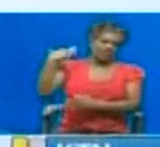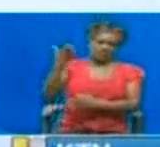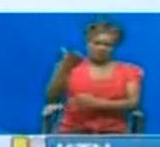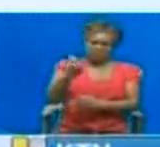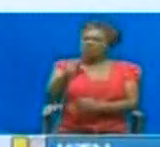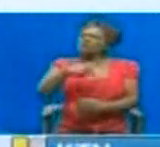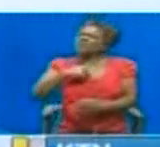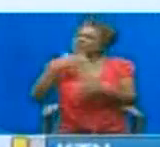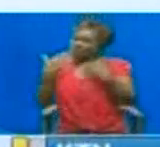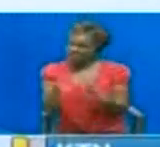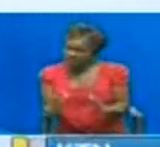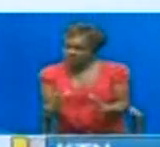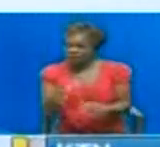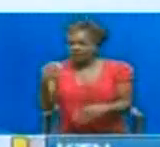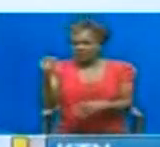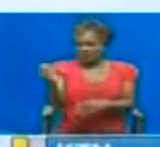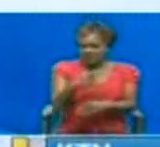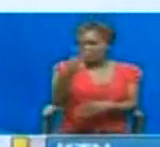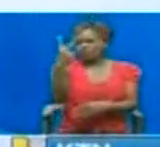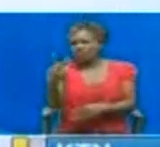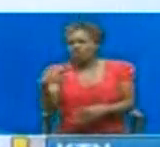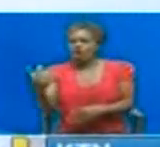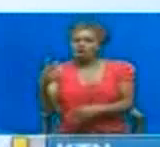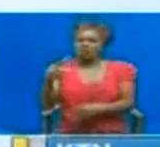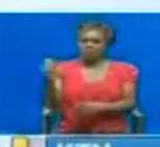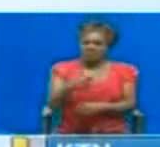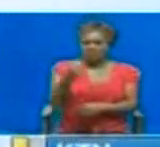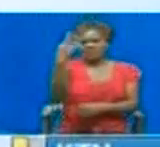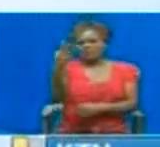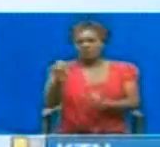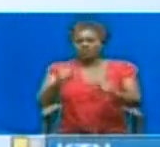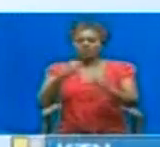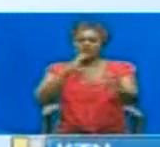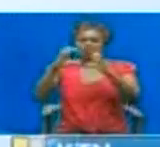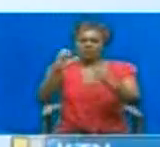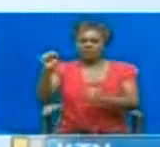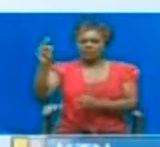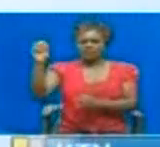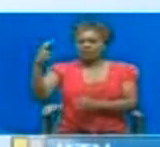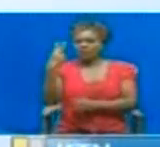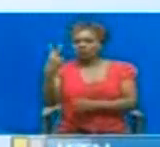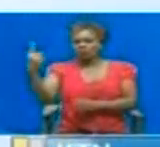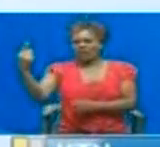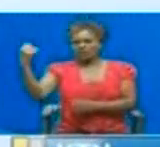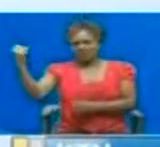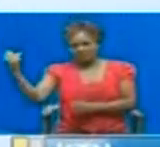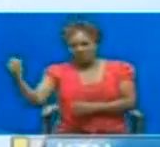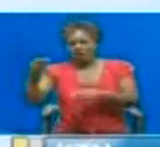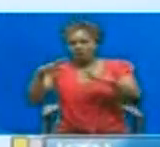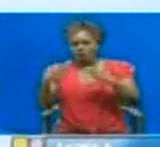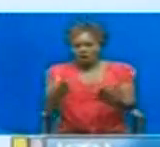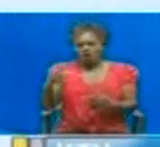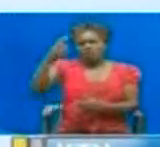have you felt this in the last 2 or 3 months? That is what we're asking you. You can get in touch with us on SMS. The number is 22155 at